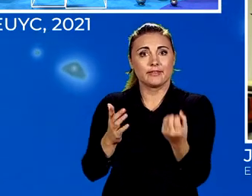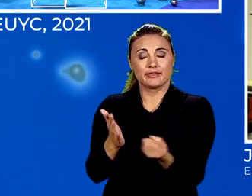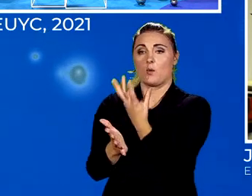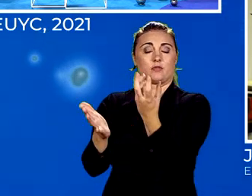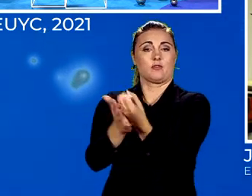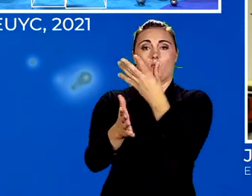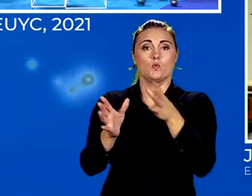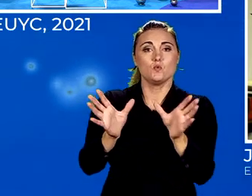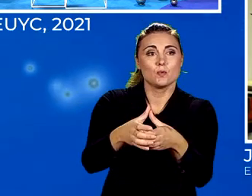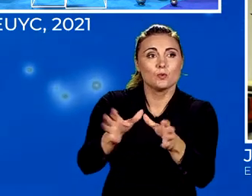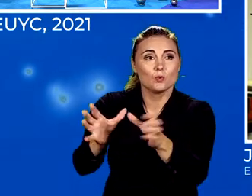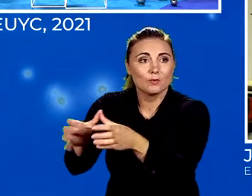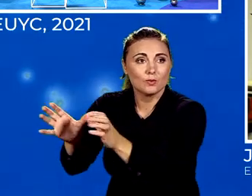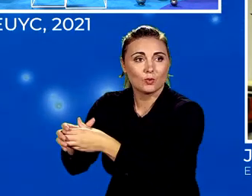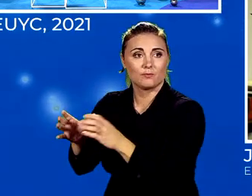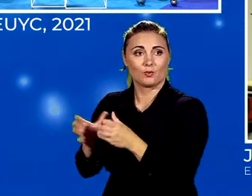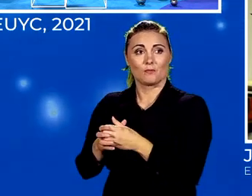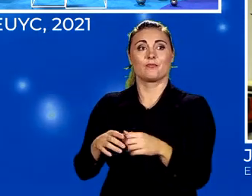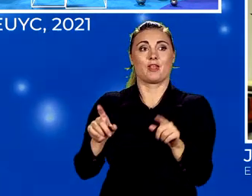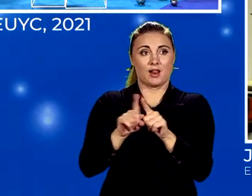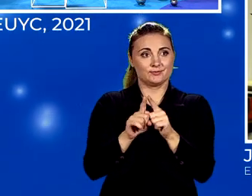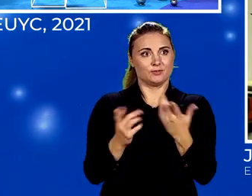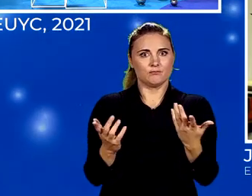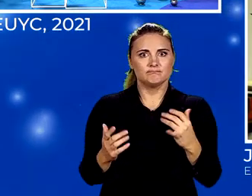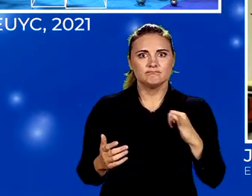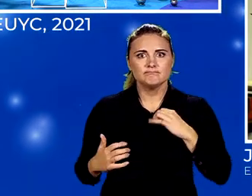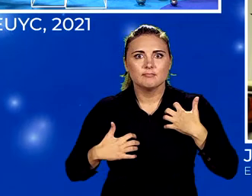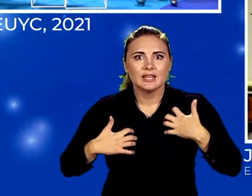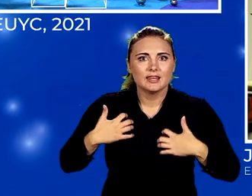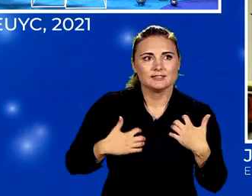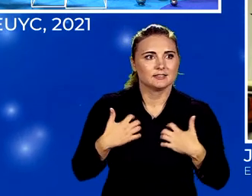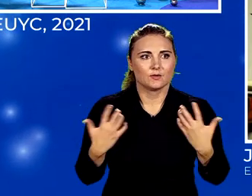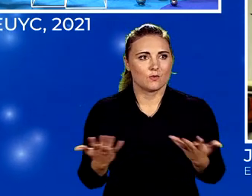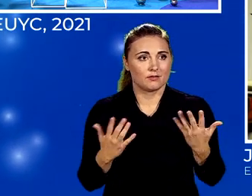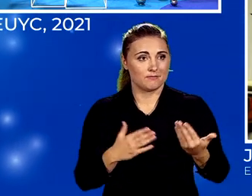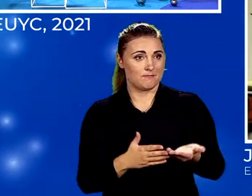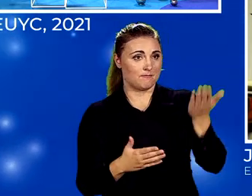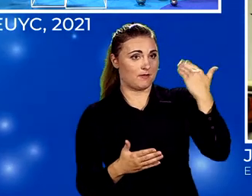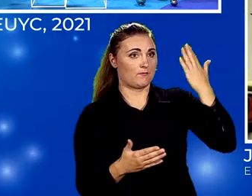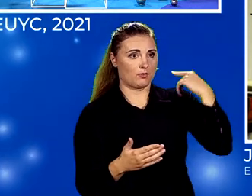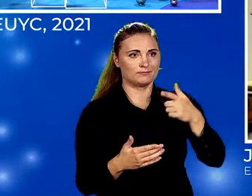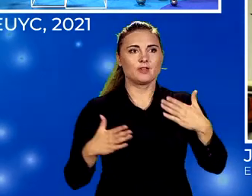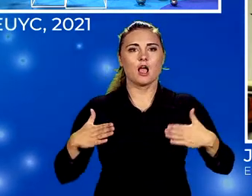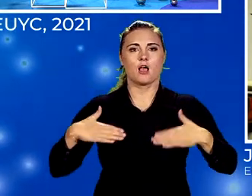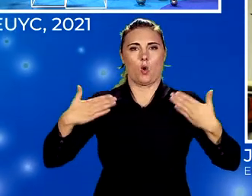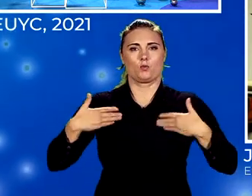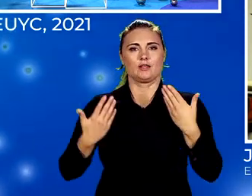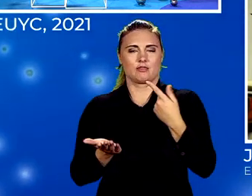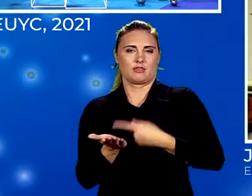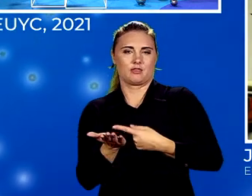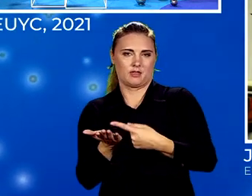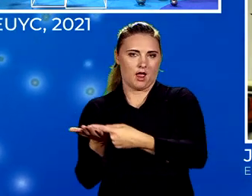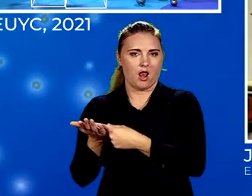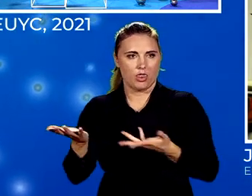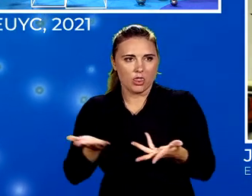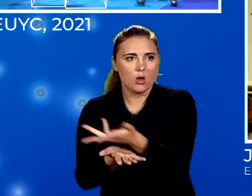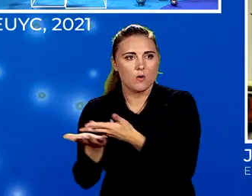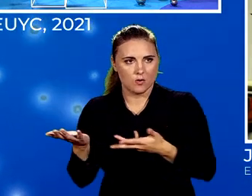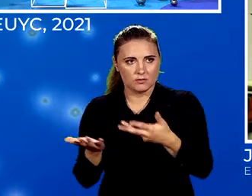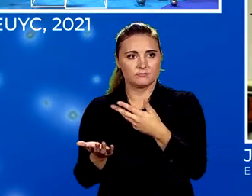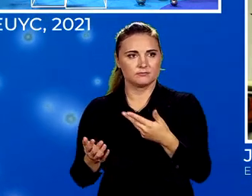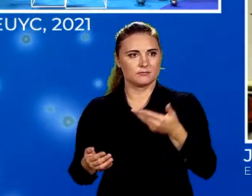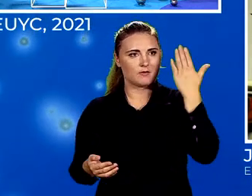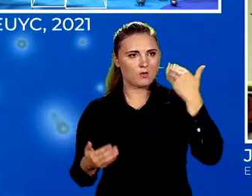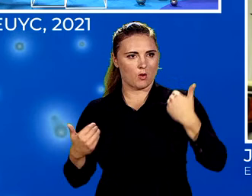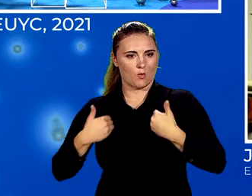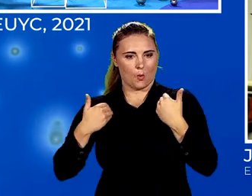use. Also, interestingly, the previous youth dialogue cycle discovered that young people from minority backgrounds